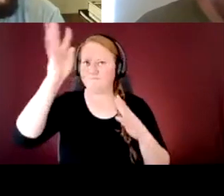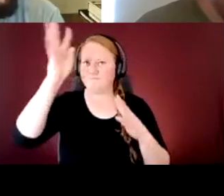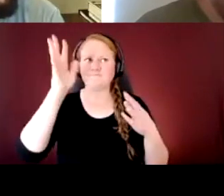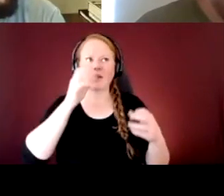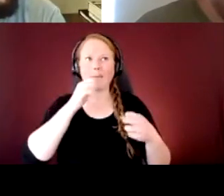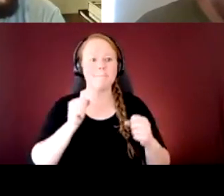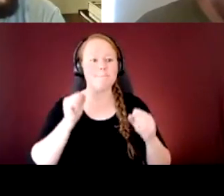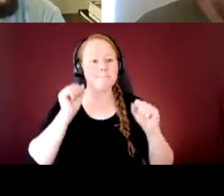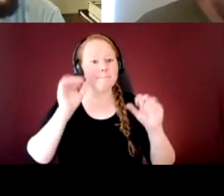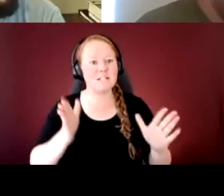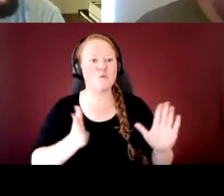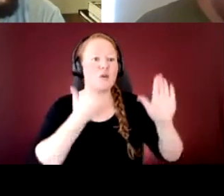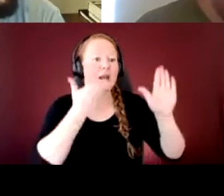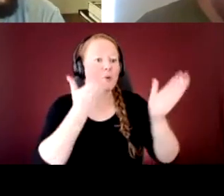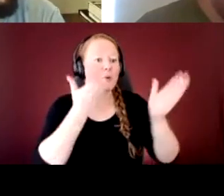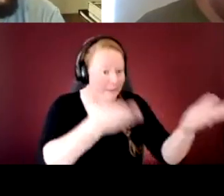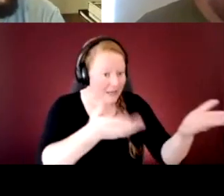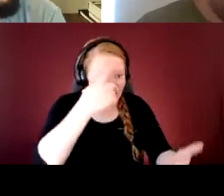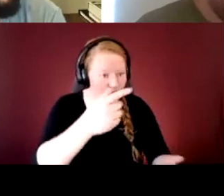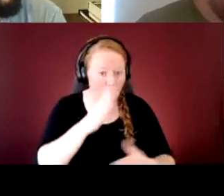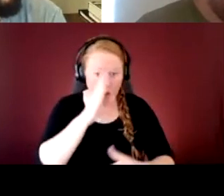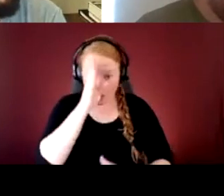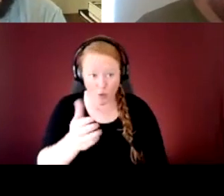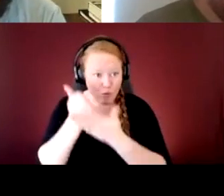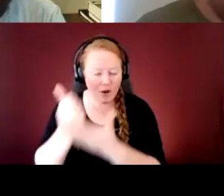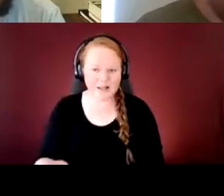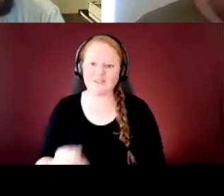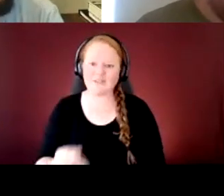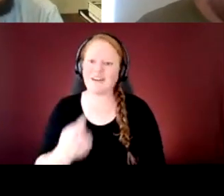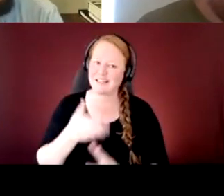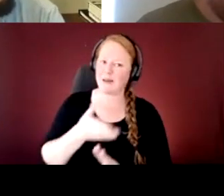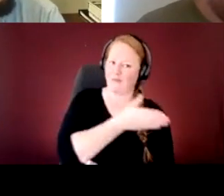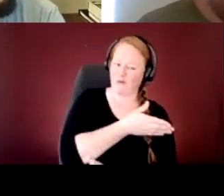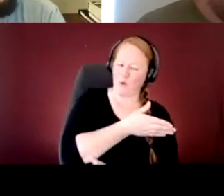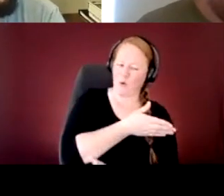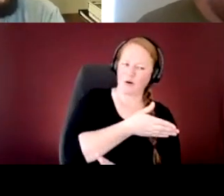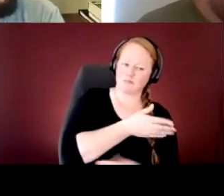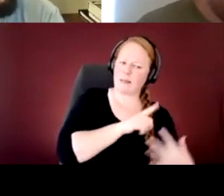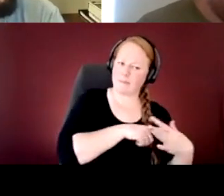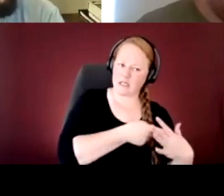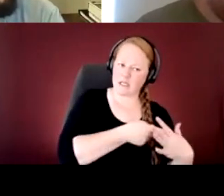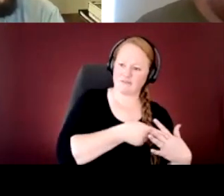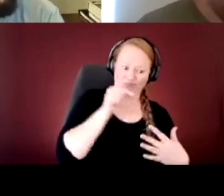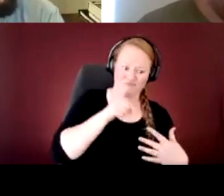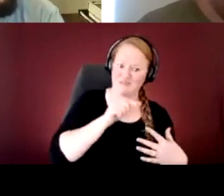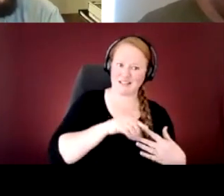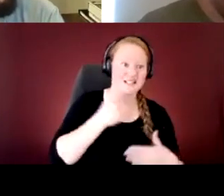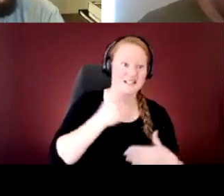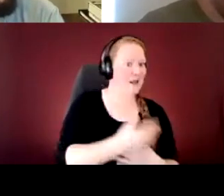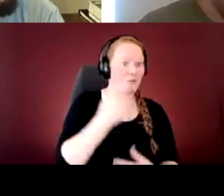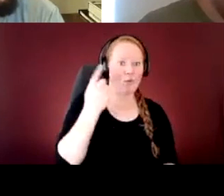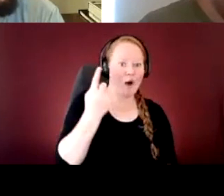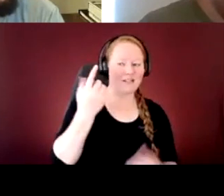relief. As I said earlier, this is just step one. And now comes the hard